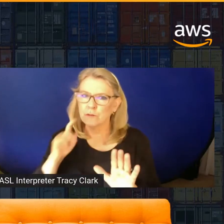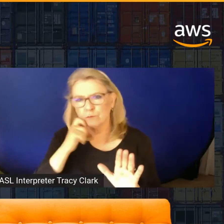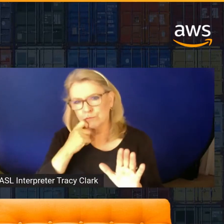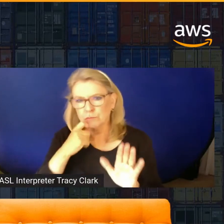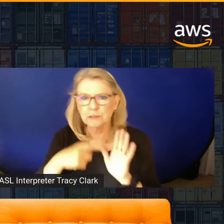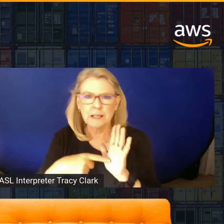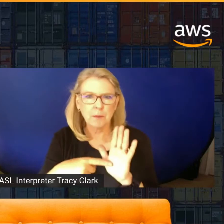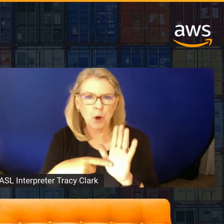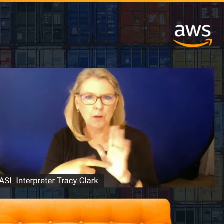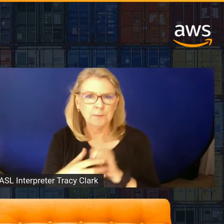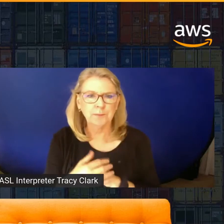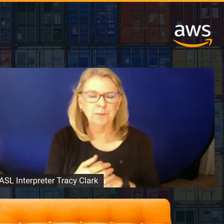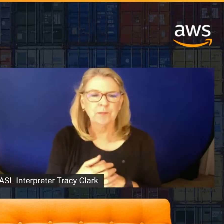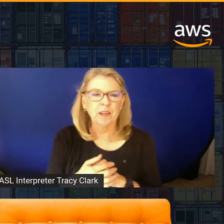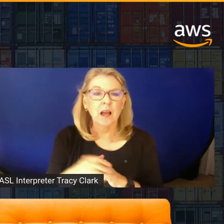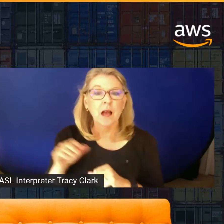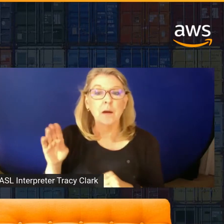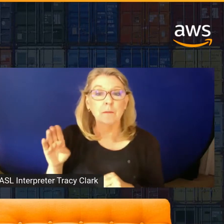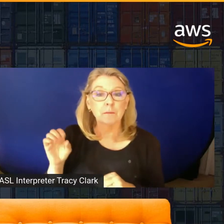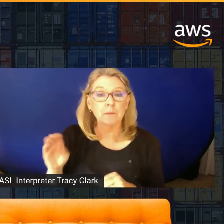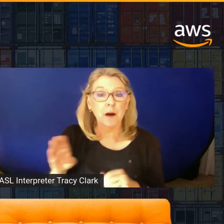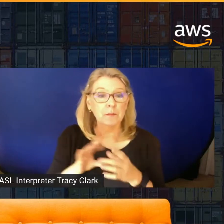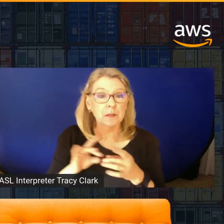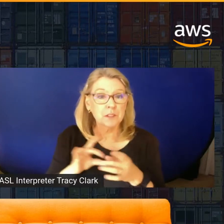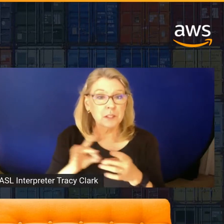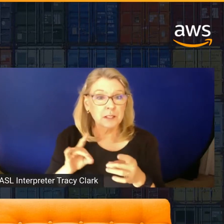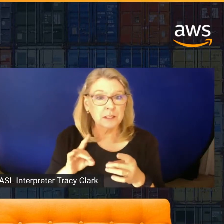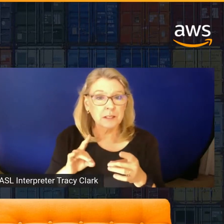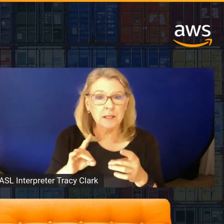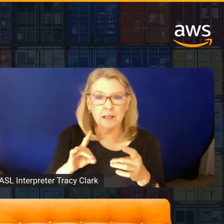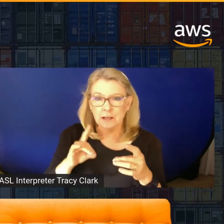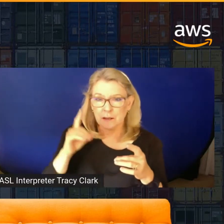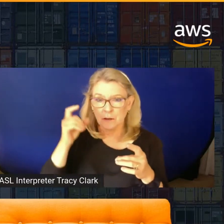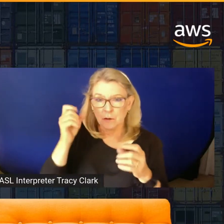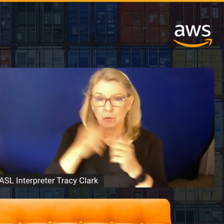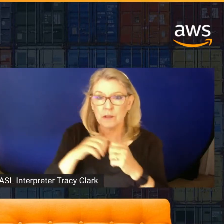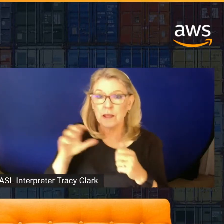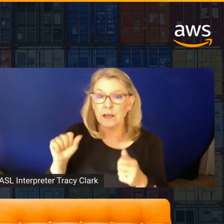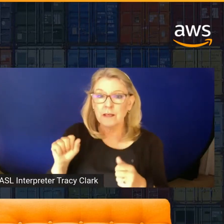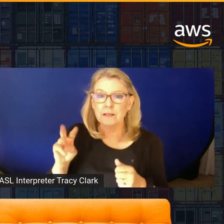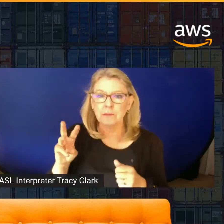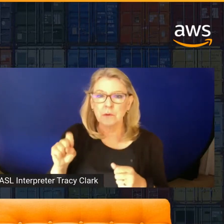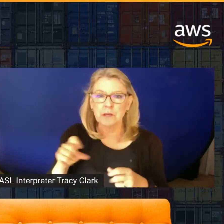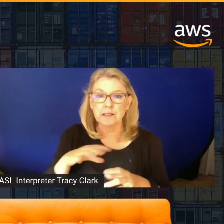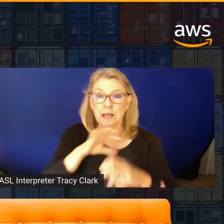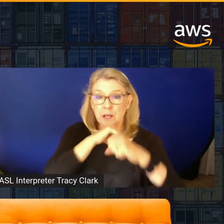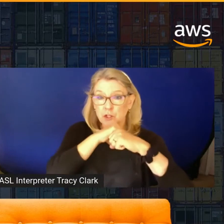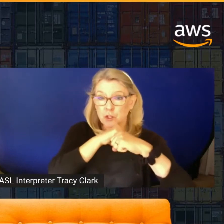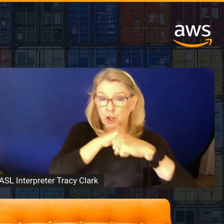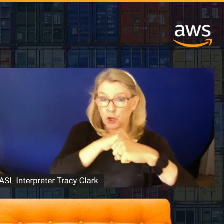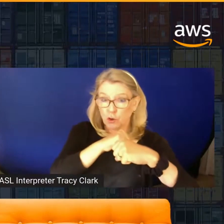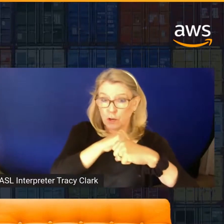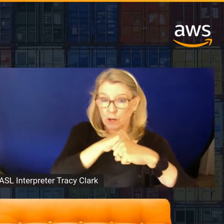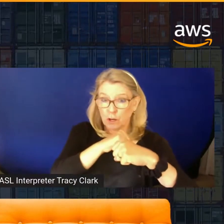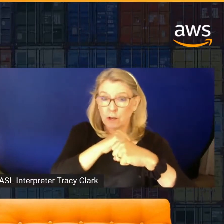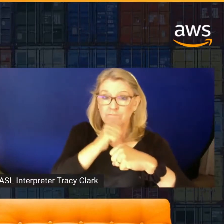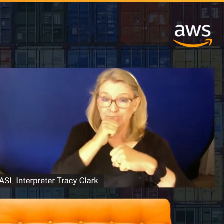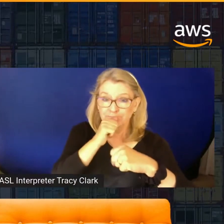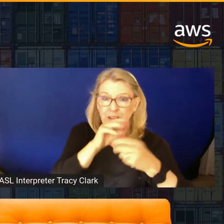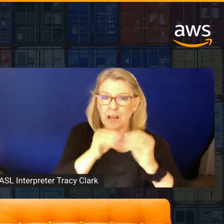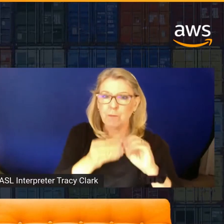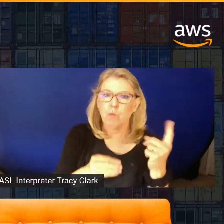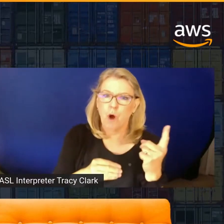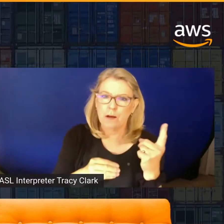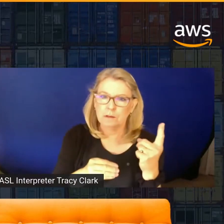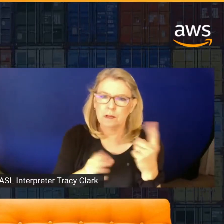mentioning, AWS security is just like #1. Doesn't matter what we're doing, security has to be there. And so